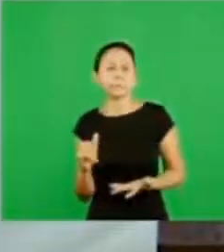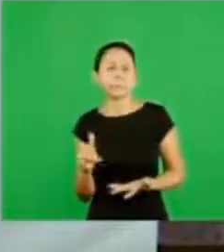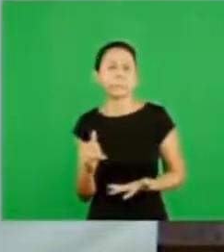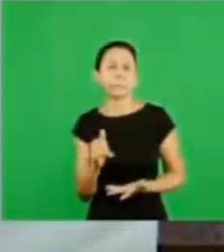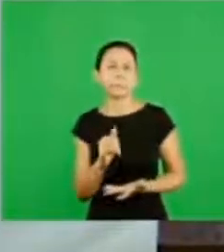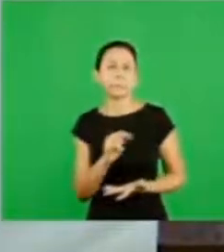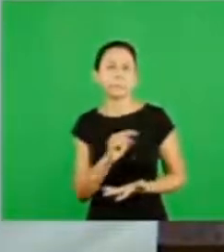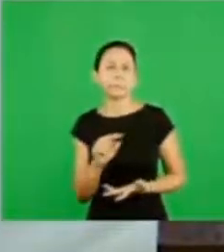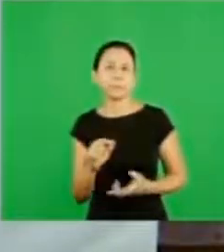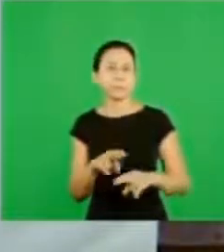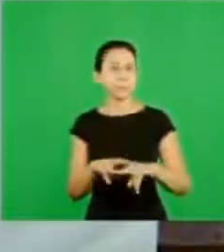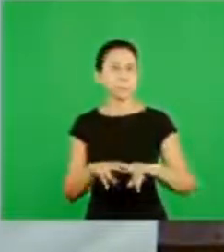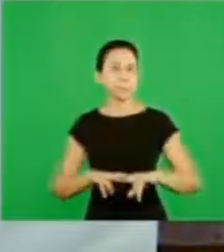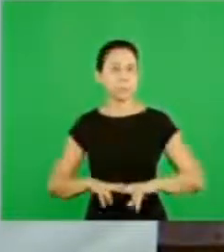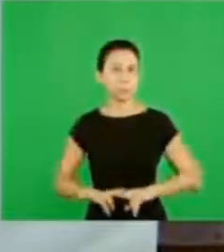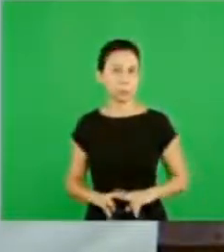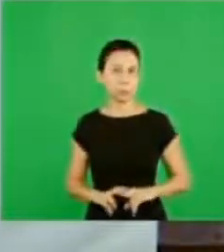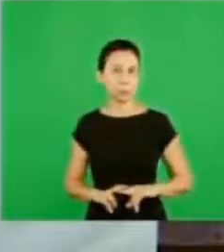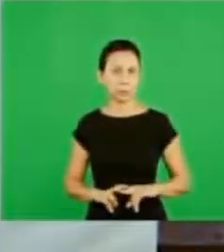we can say,